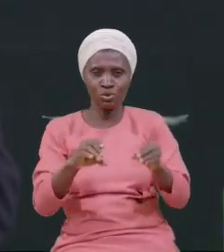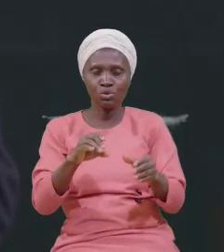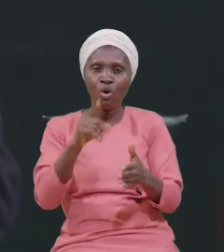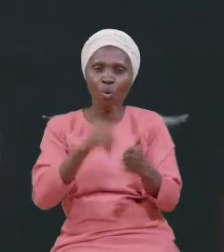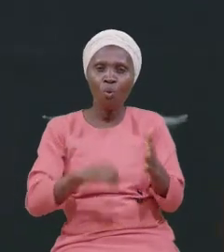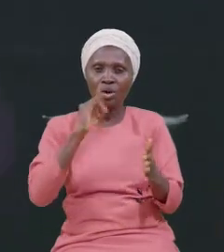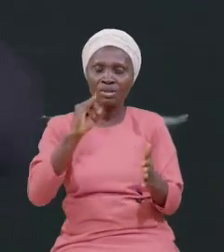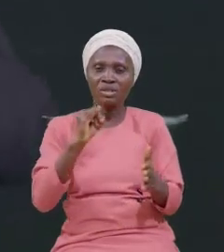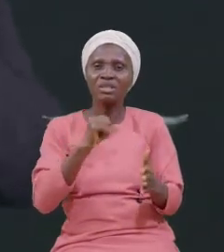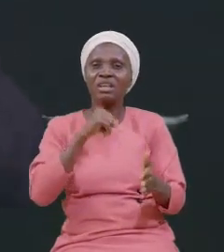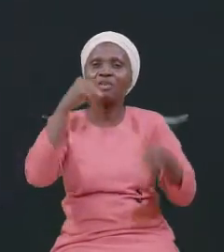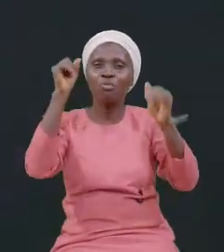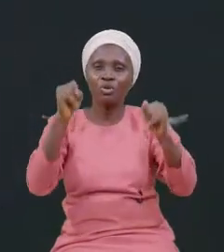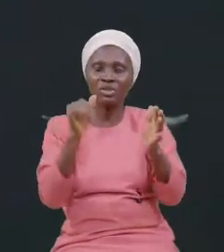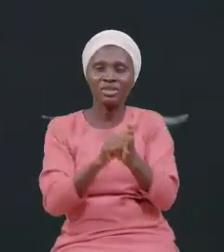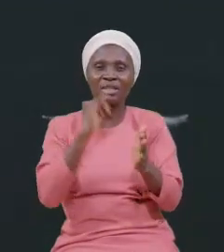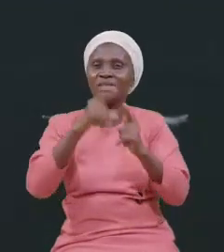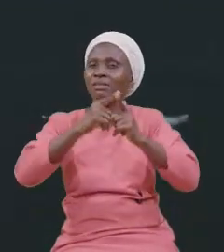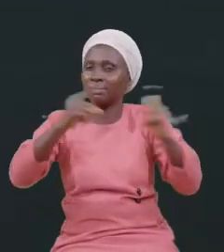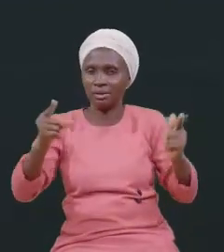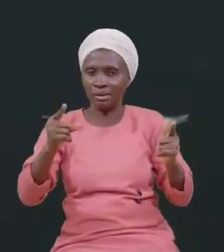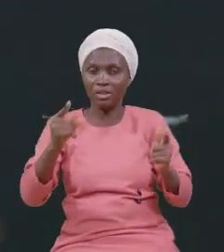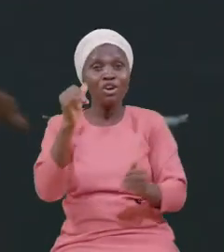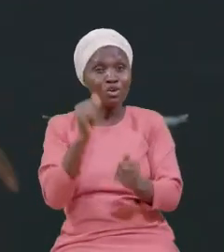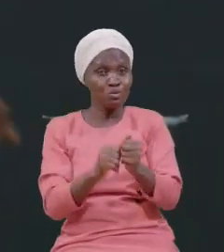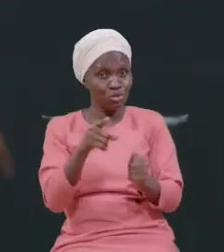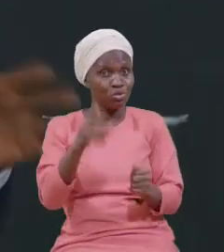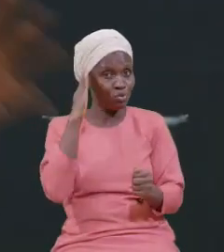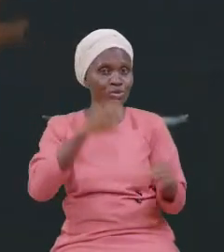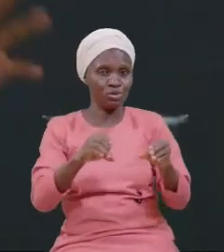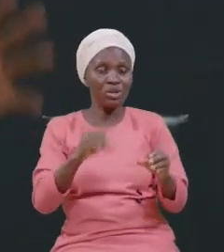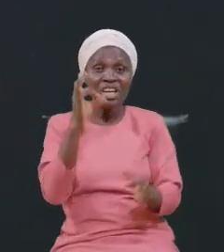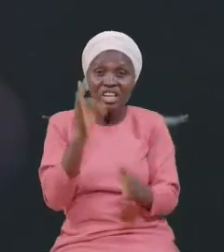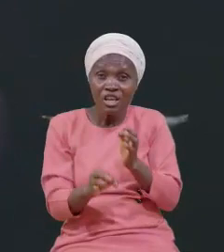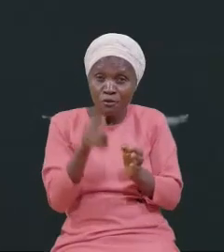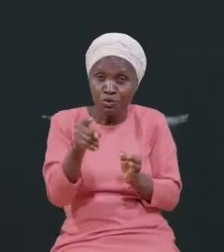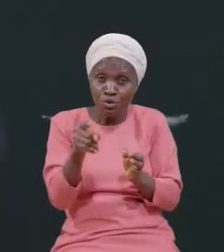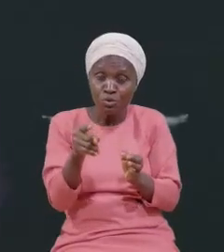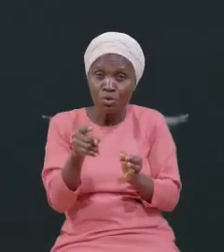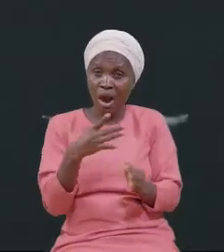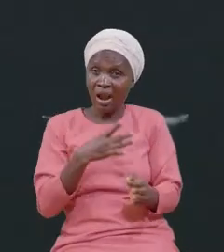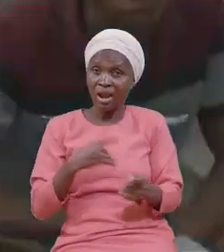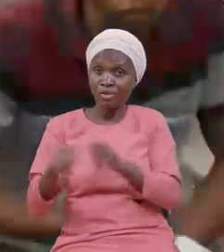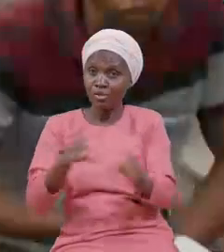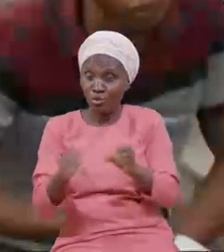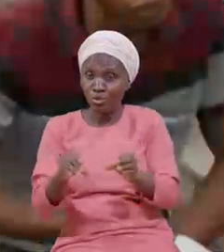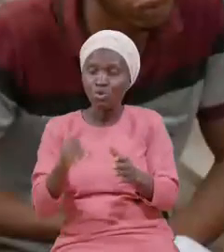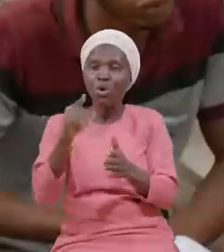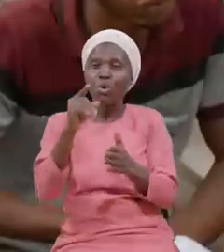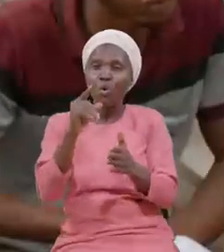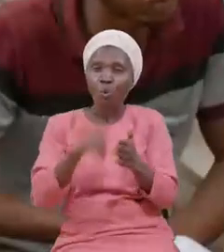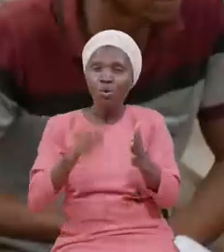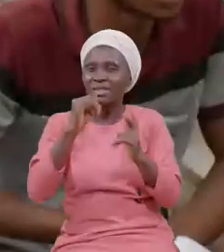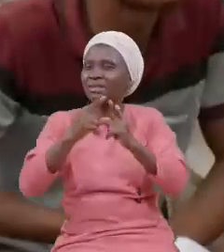do, if you are going to do the unprecedented, which you are going to do by the grace